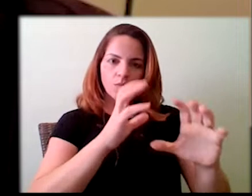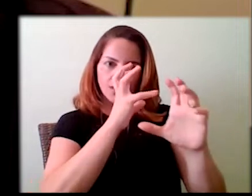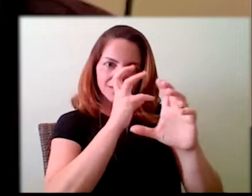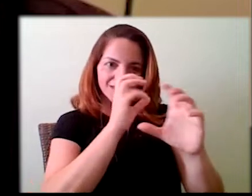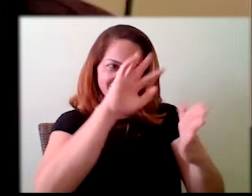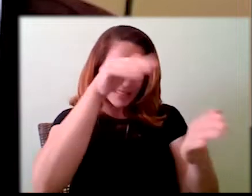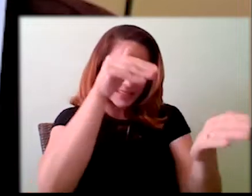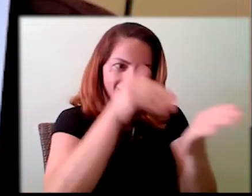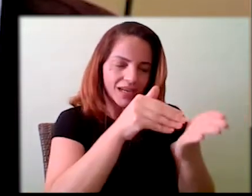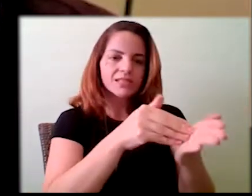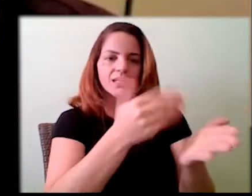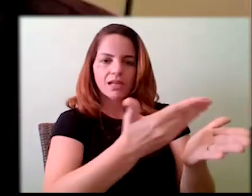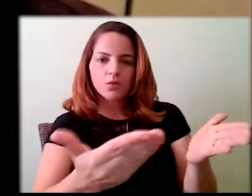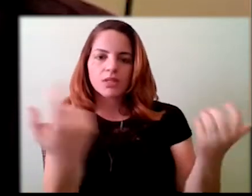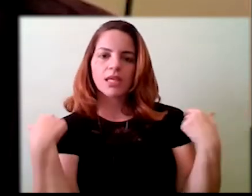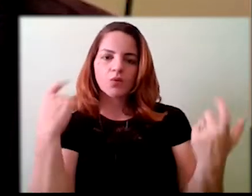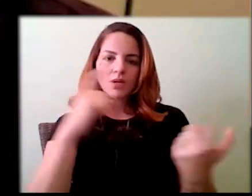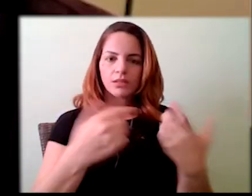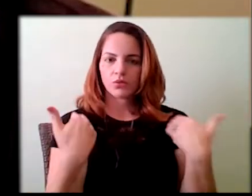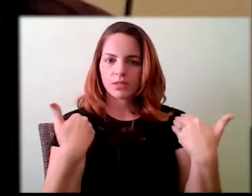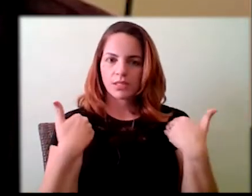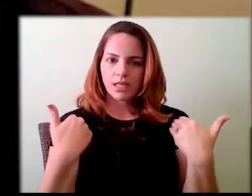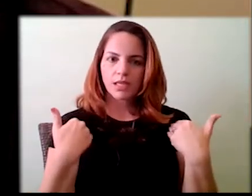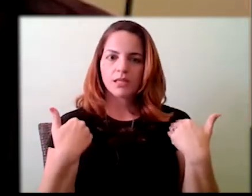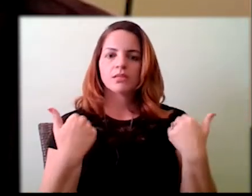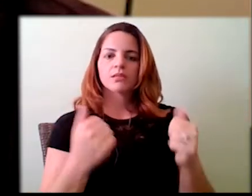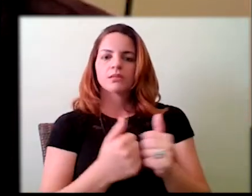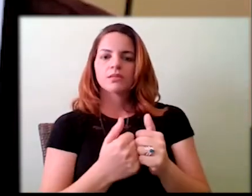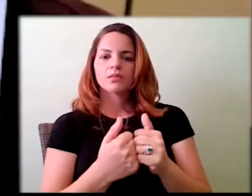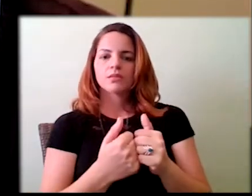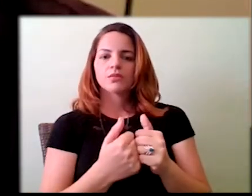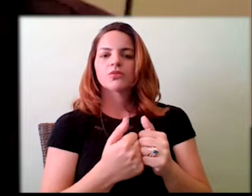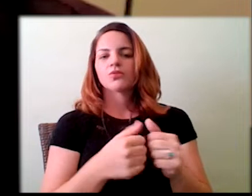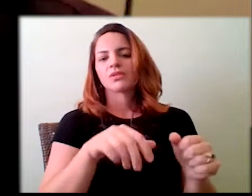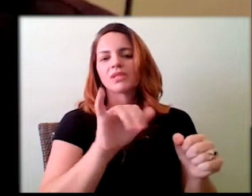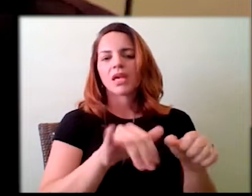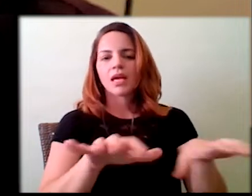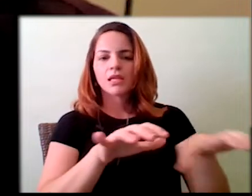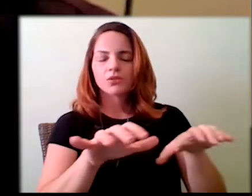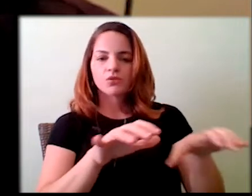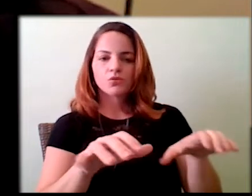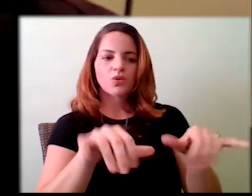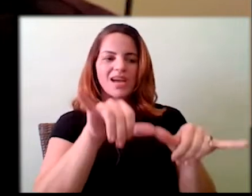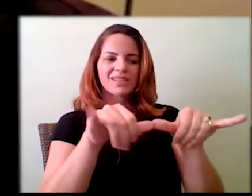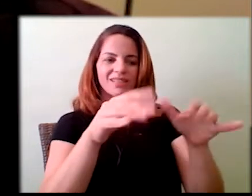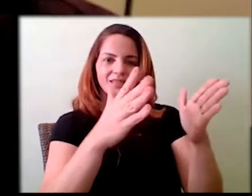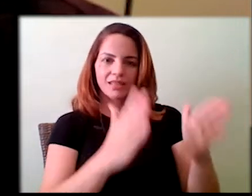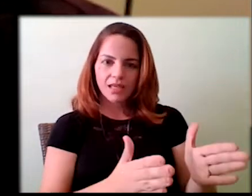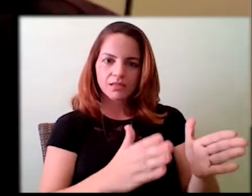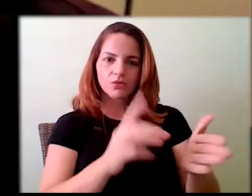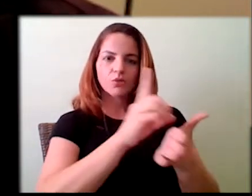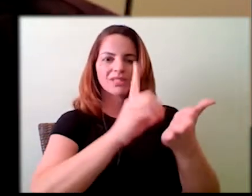environments, Lodoño shows how over the past 70 years, urban planners, architects,